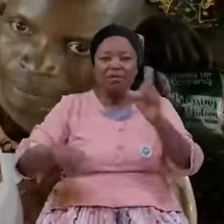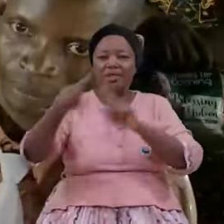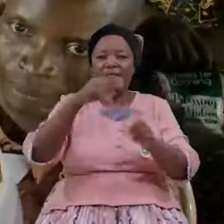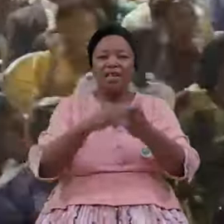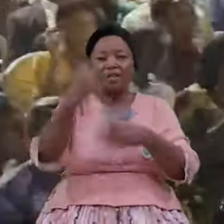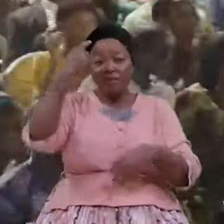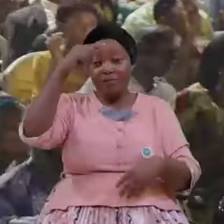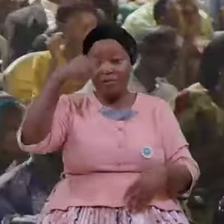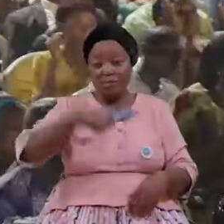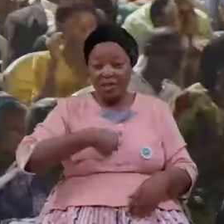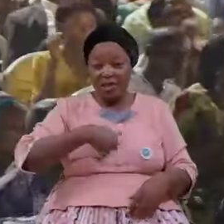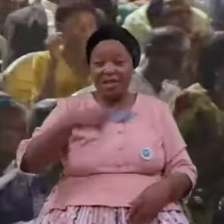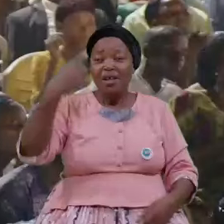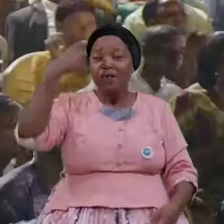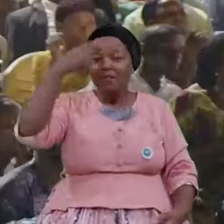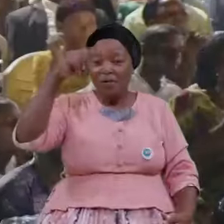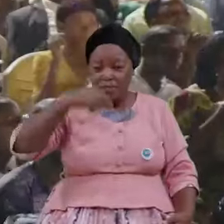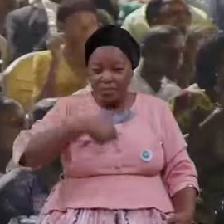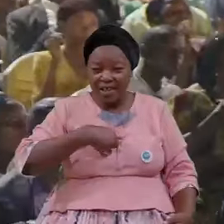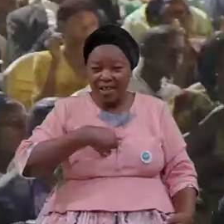me. For me.